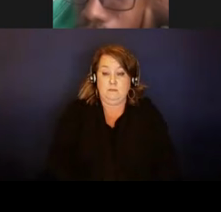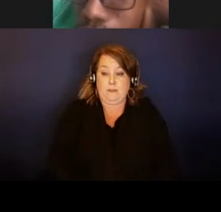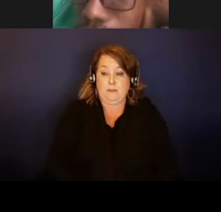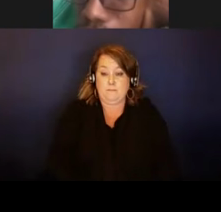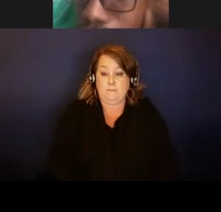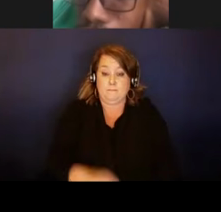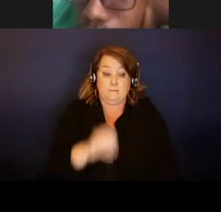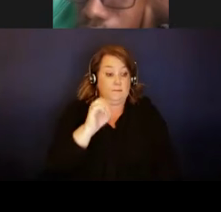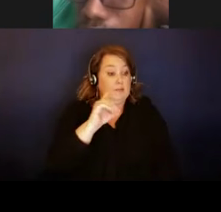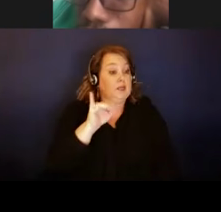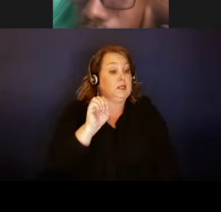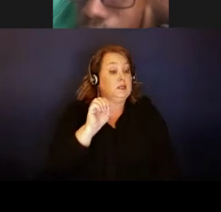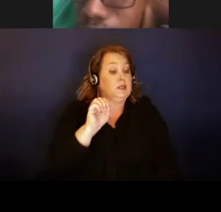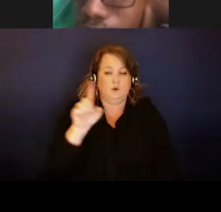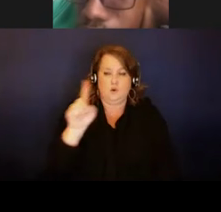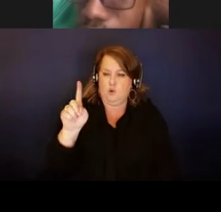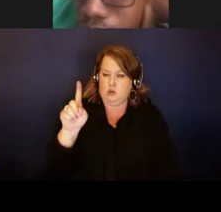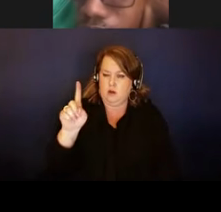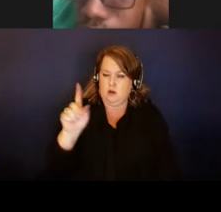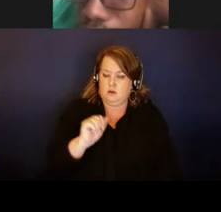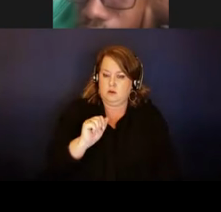Eddie? Hold on. No.